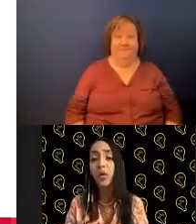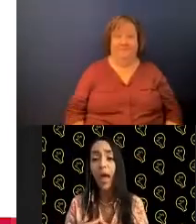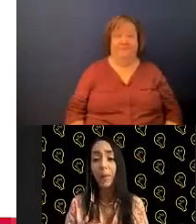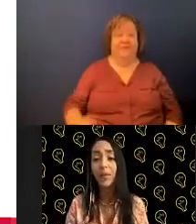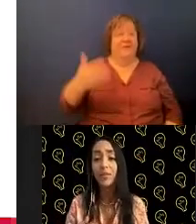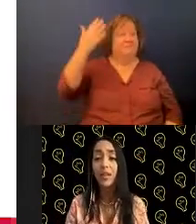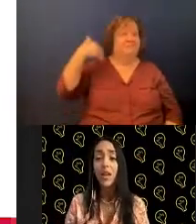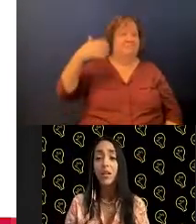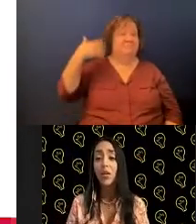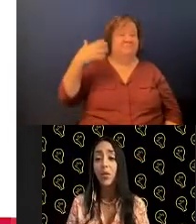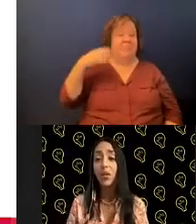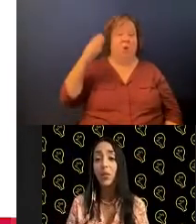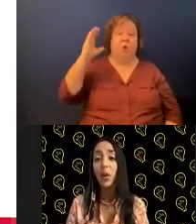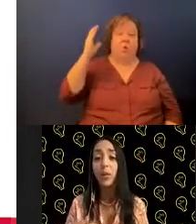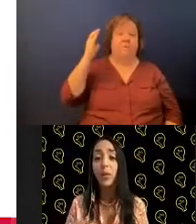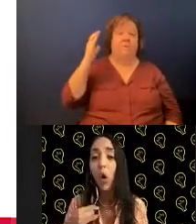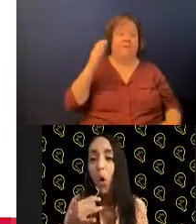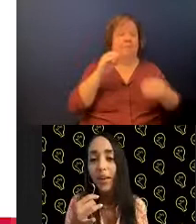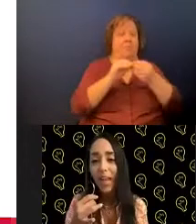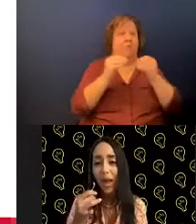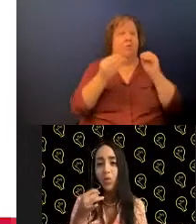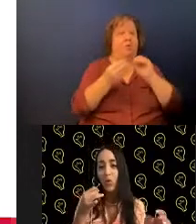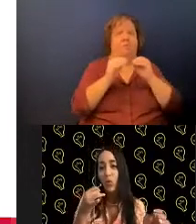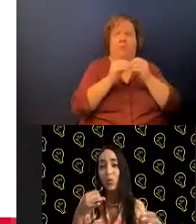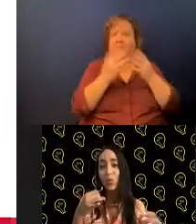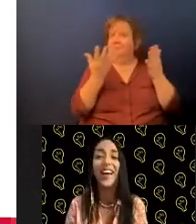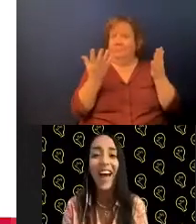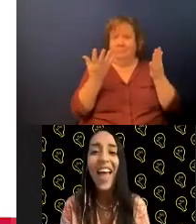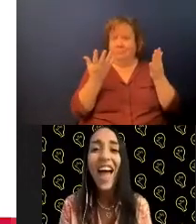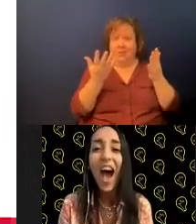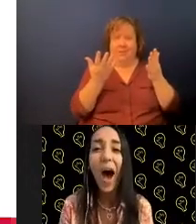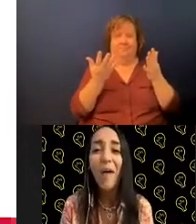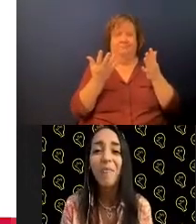not only happens in the Dominican Republic. Go, Mariela, woohoo!